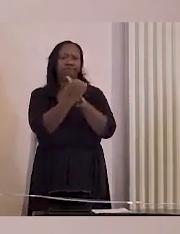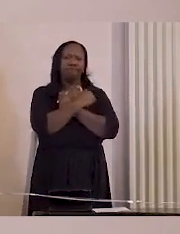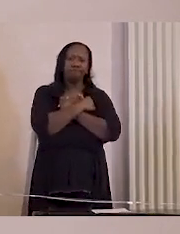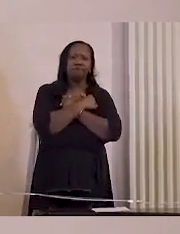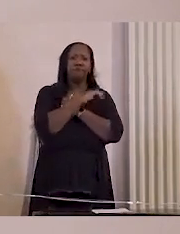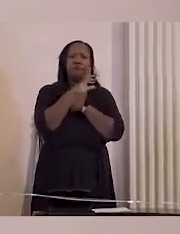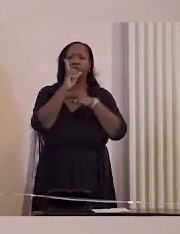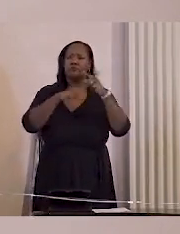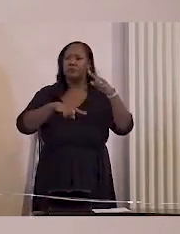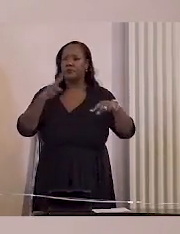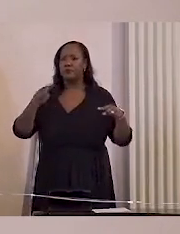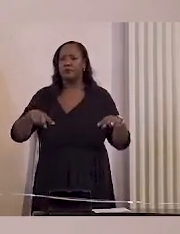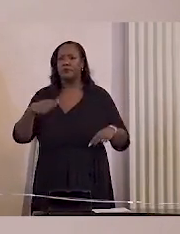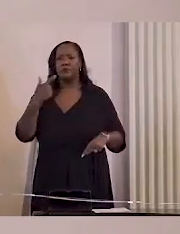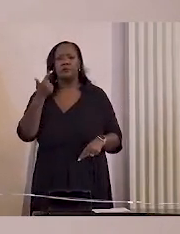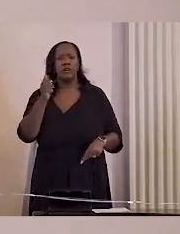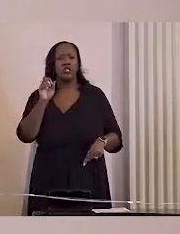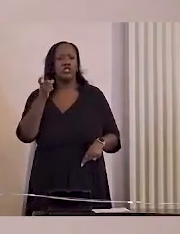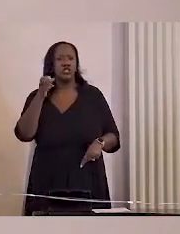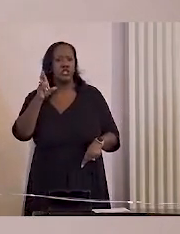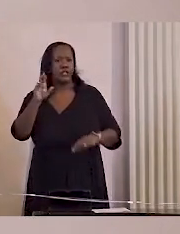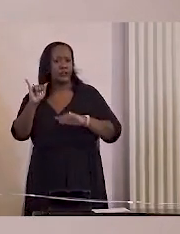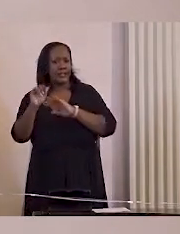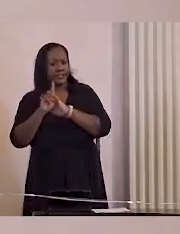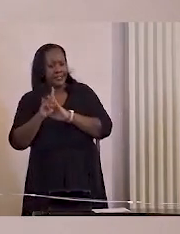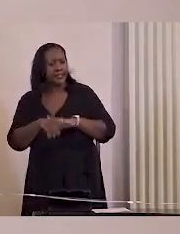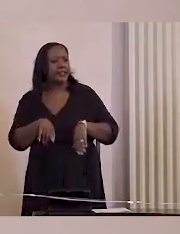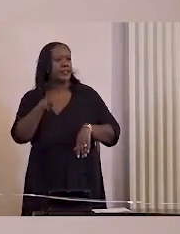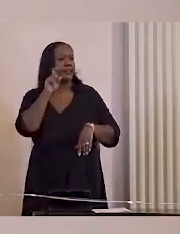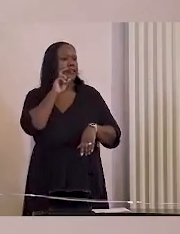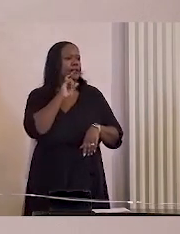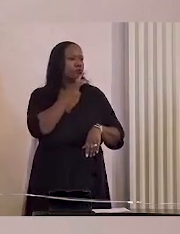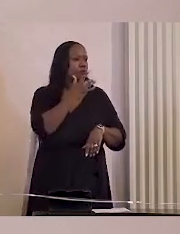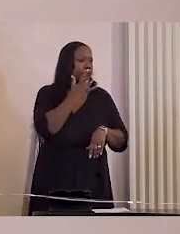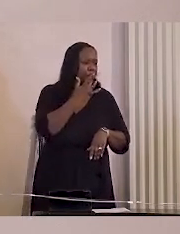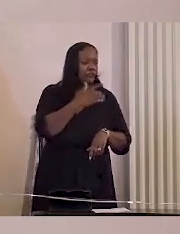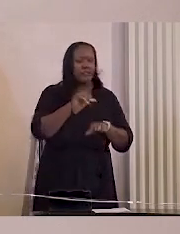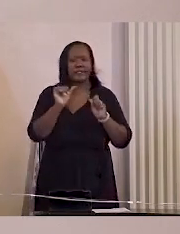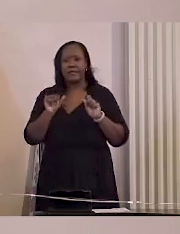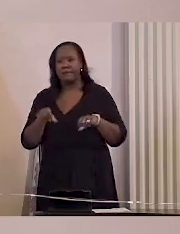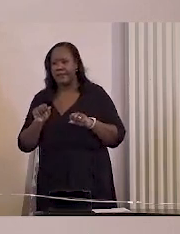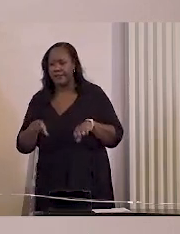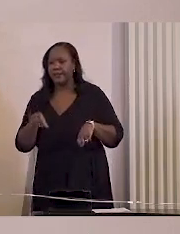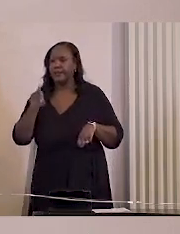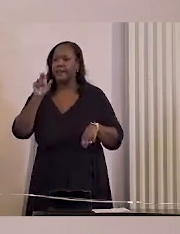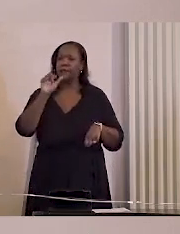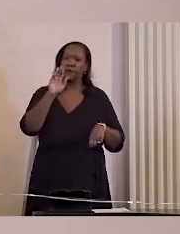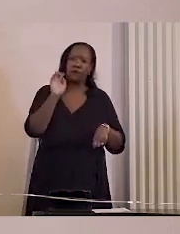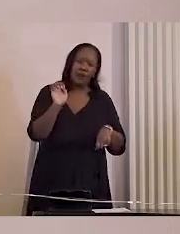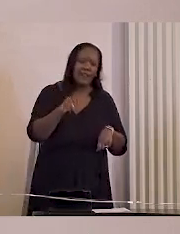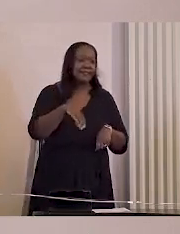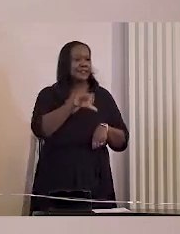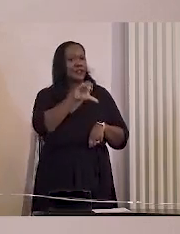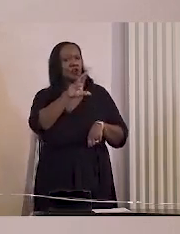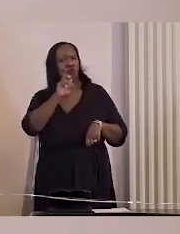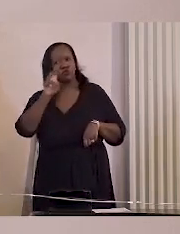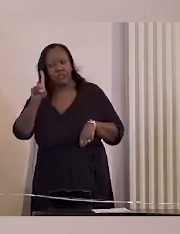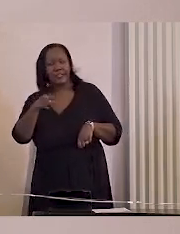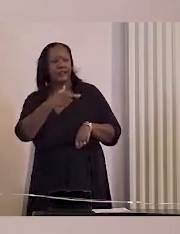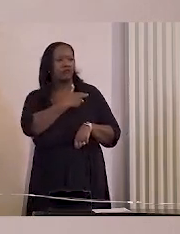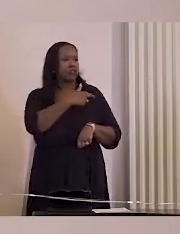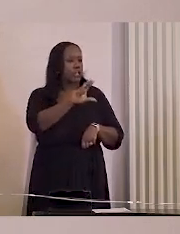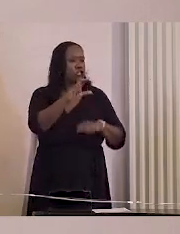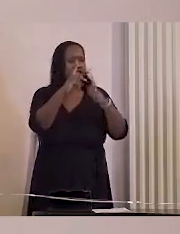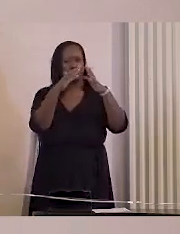gender identities, sexual orientation, abilities, race, creed, and religion. We gather